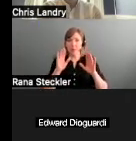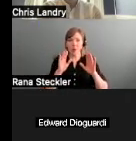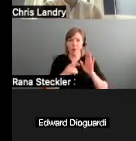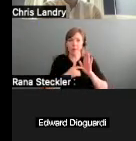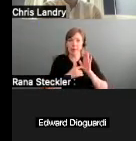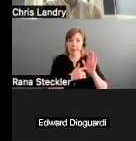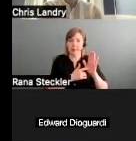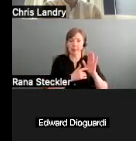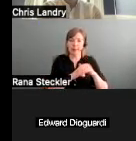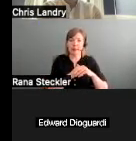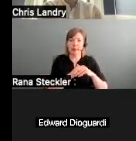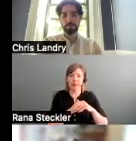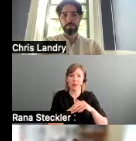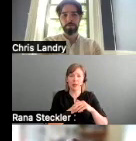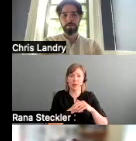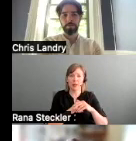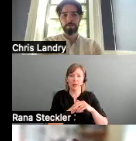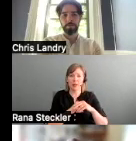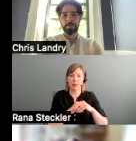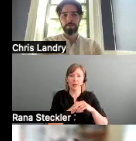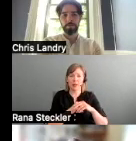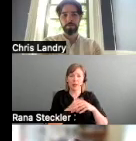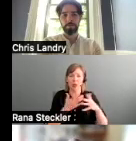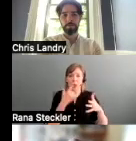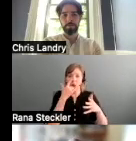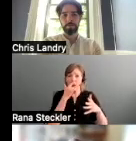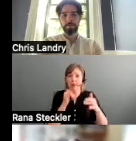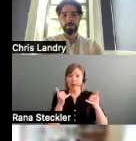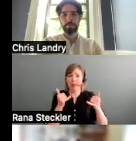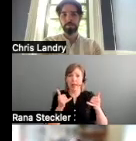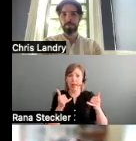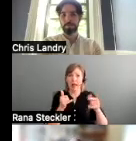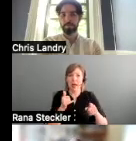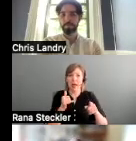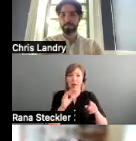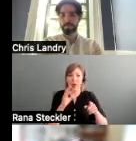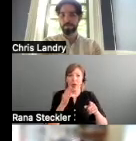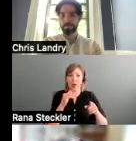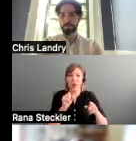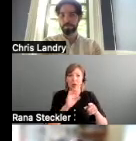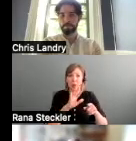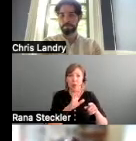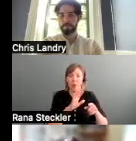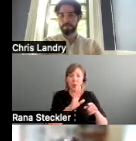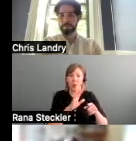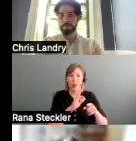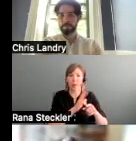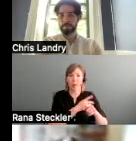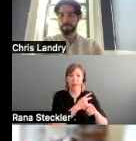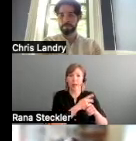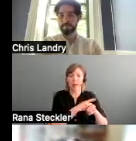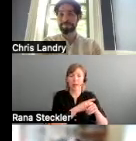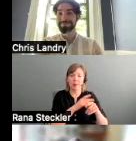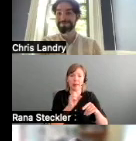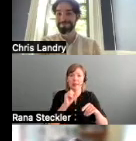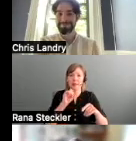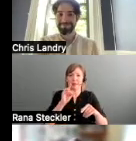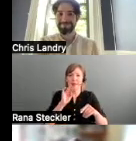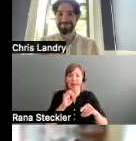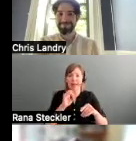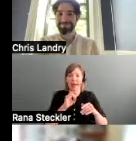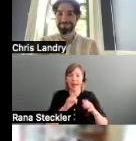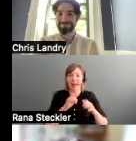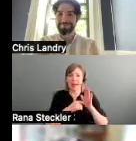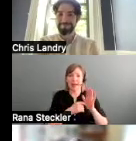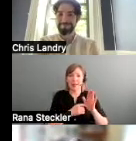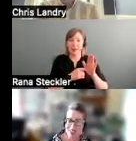exhibit. And what looks like now, Chris, your patients might do a side exhibit to the exhibit. So 2 reasons